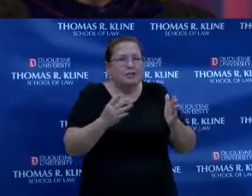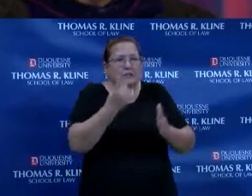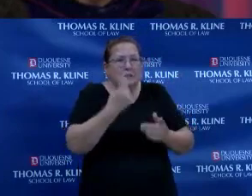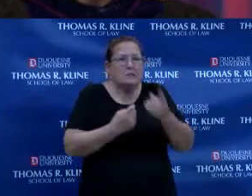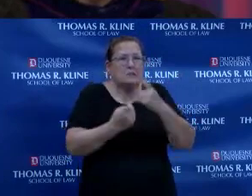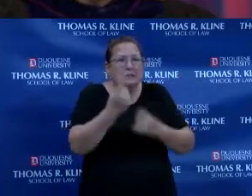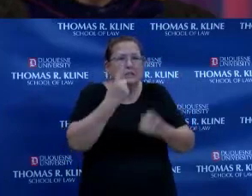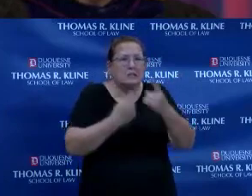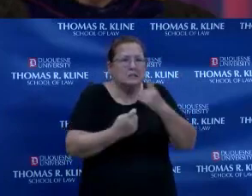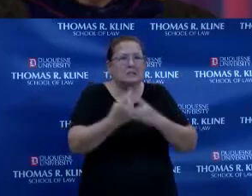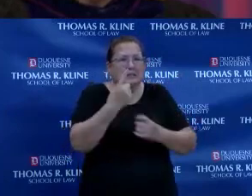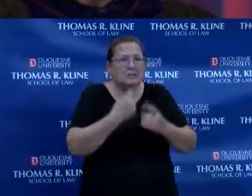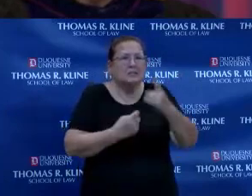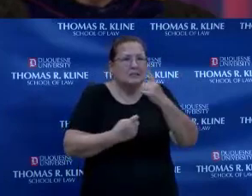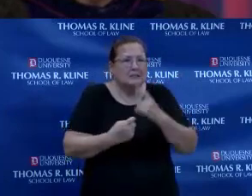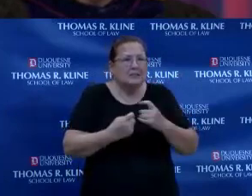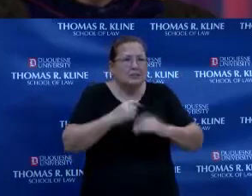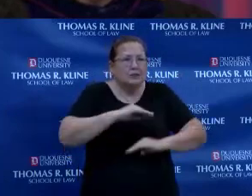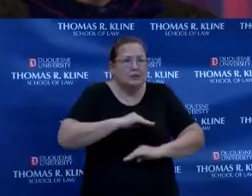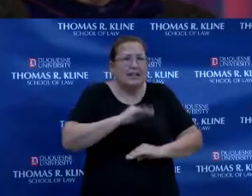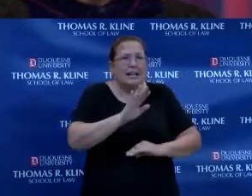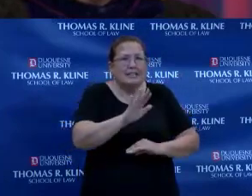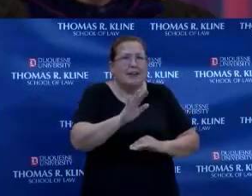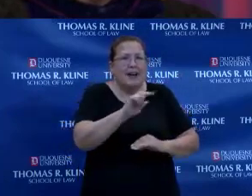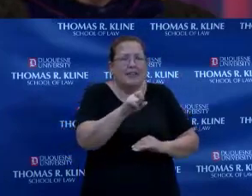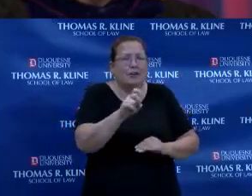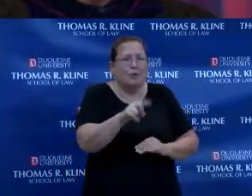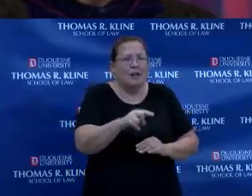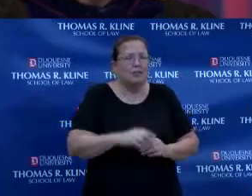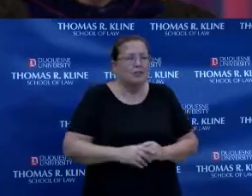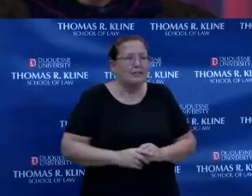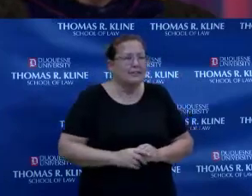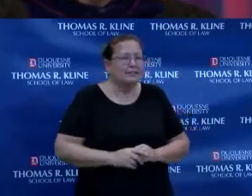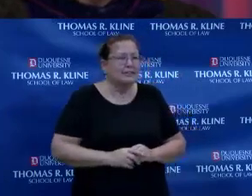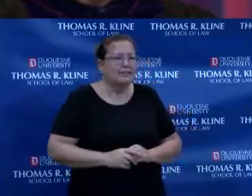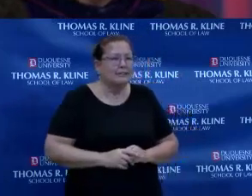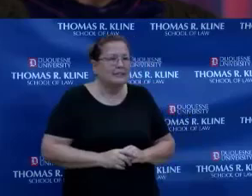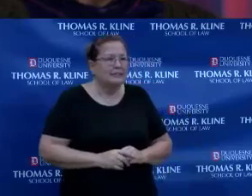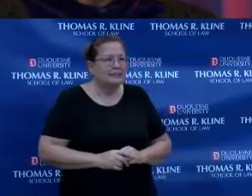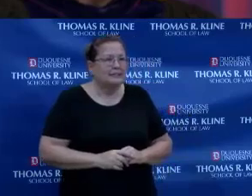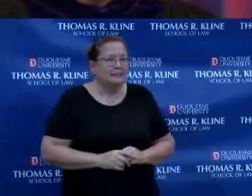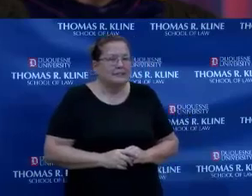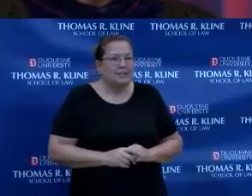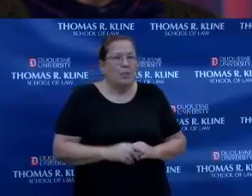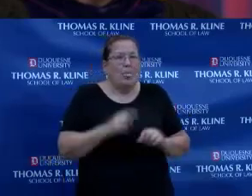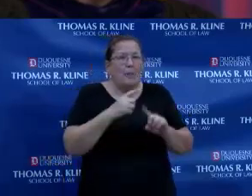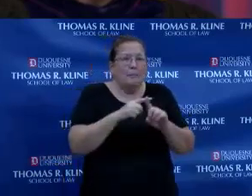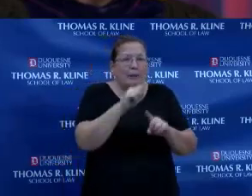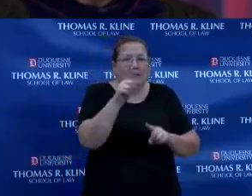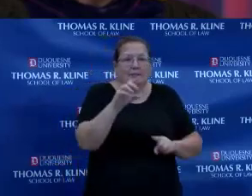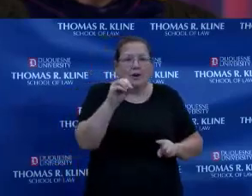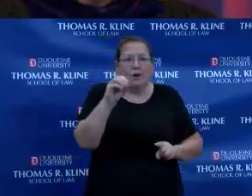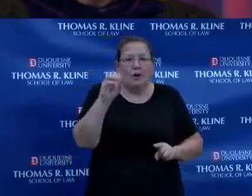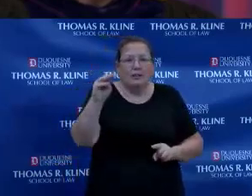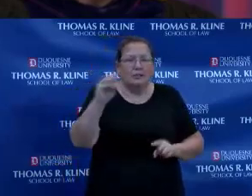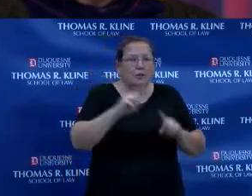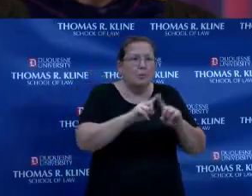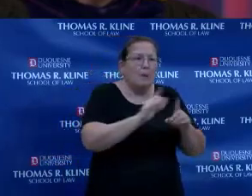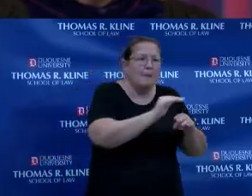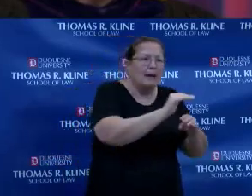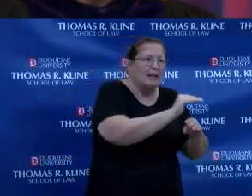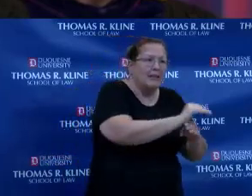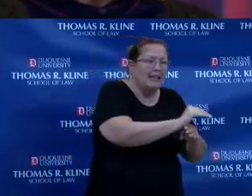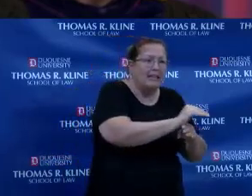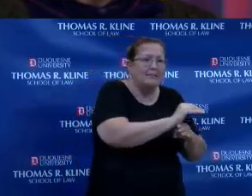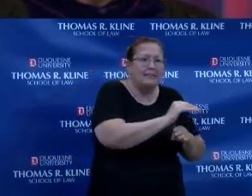court. The day students had oral arguments on Zoom, while the evening students never got the chance because of